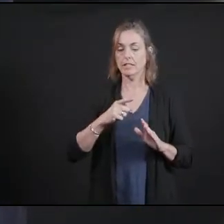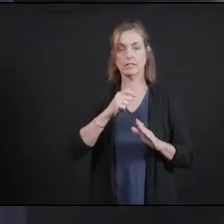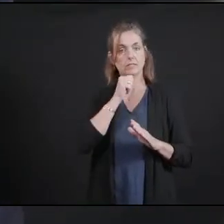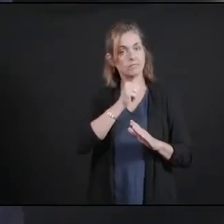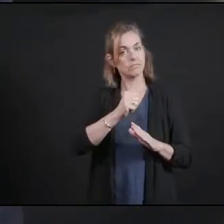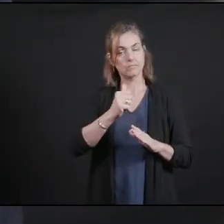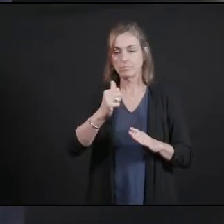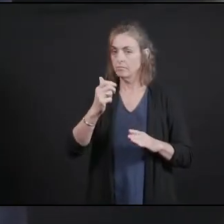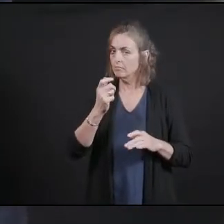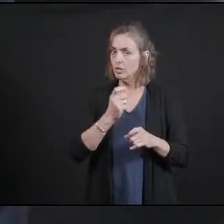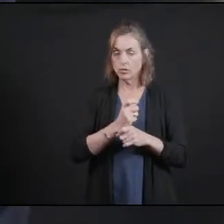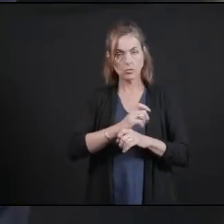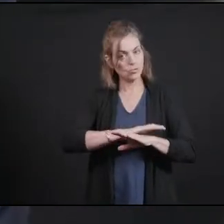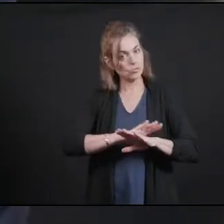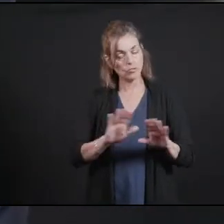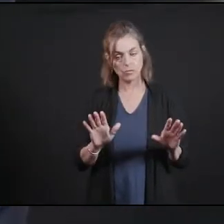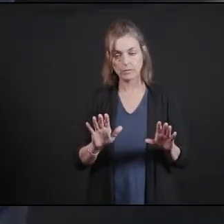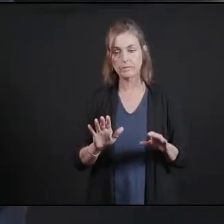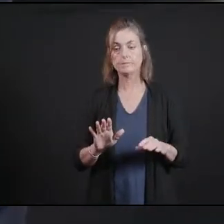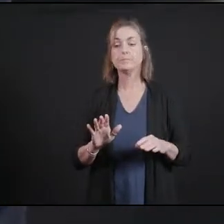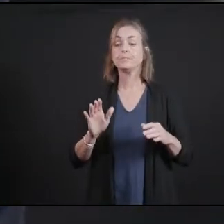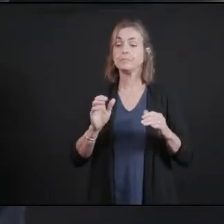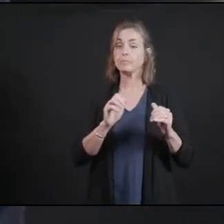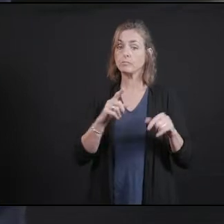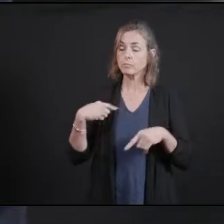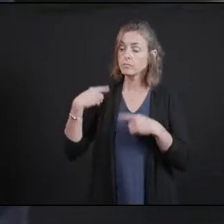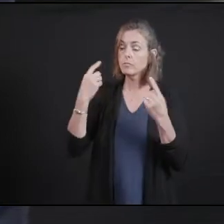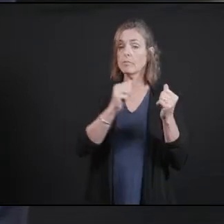serious health consequences, even death.